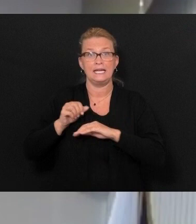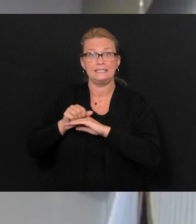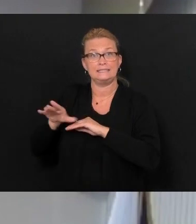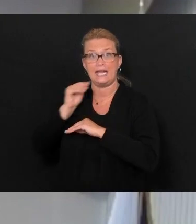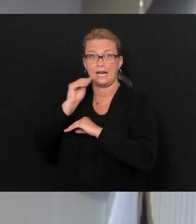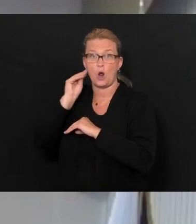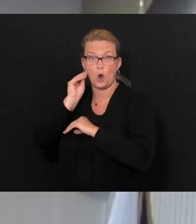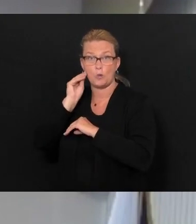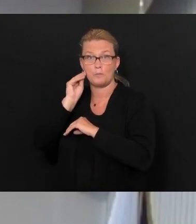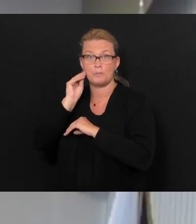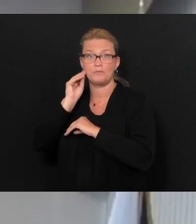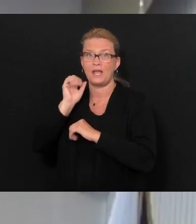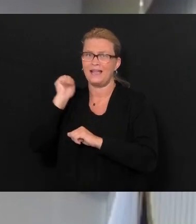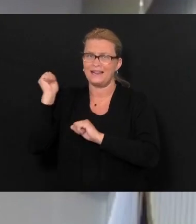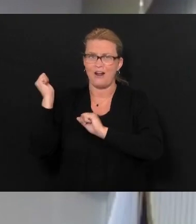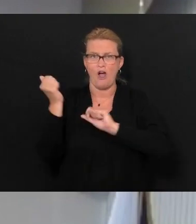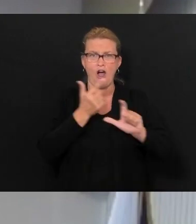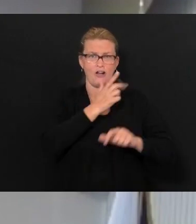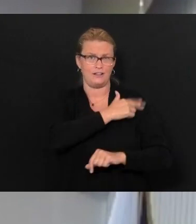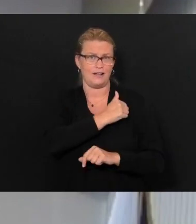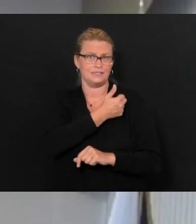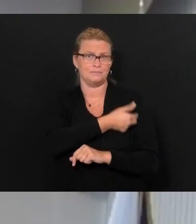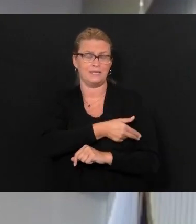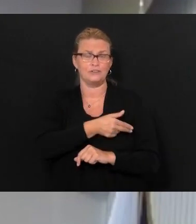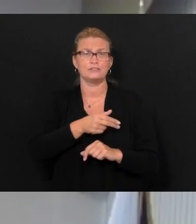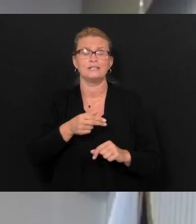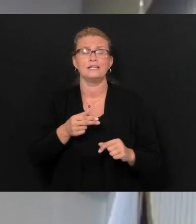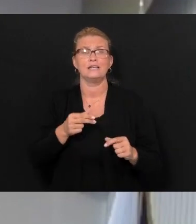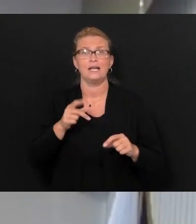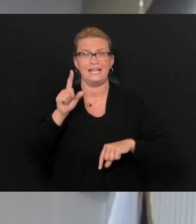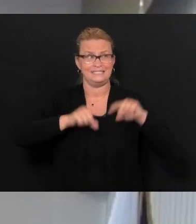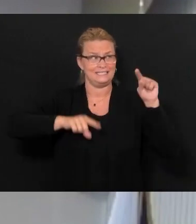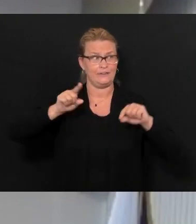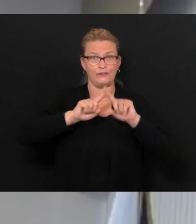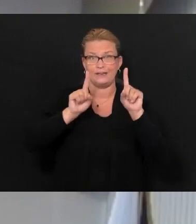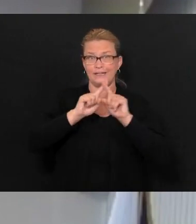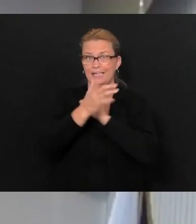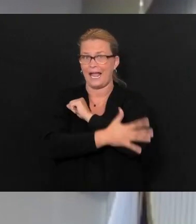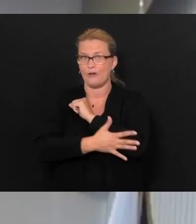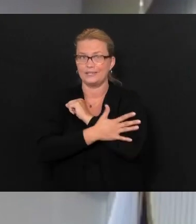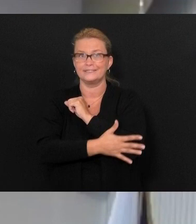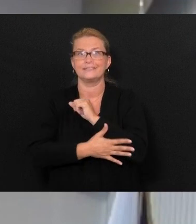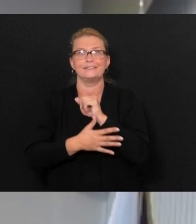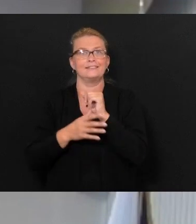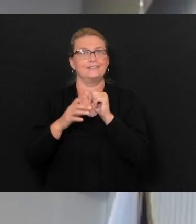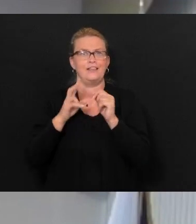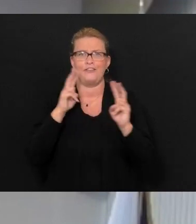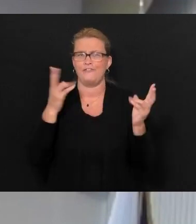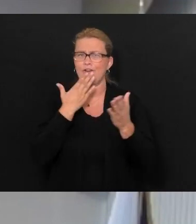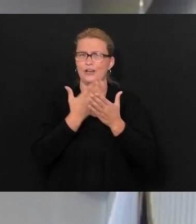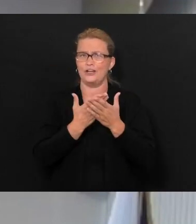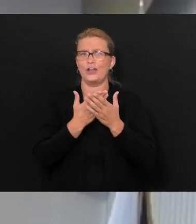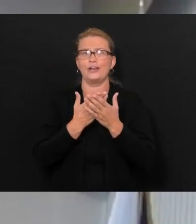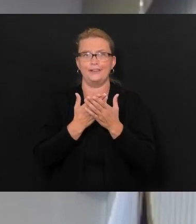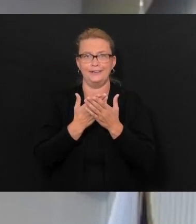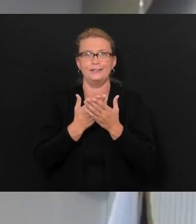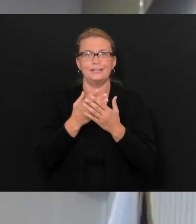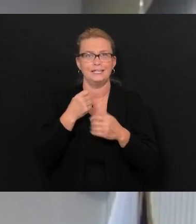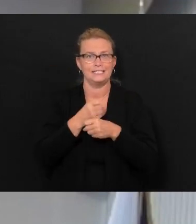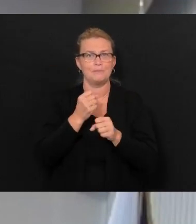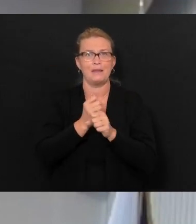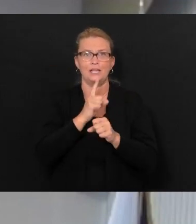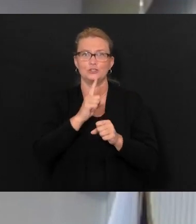all hospitals. We've had hospitals in various counties that have had staff who are positive. they're very good about making sure those